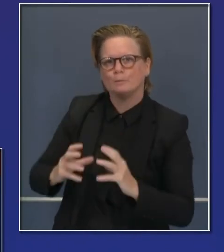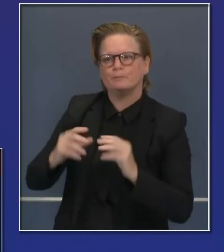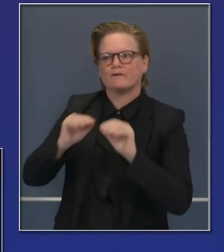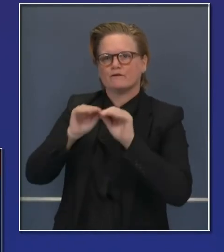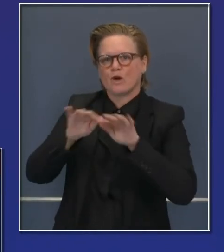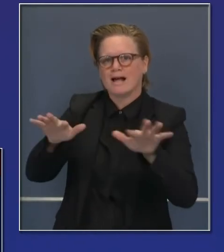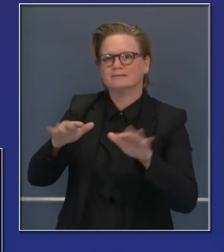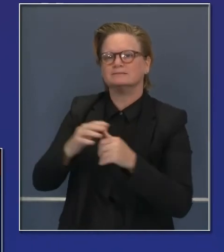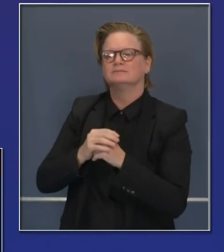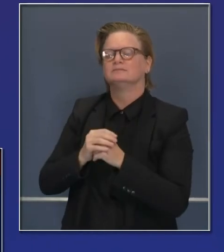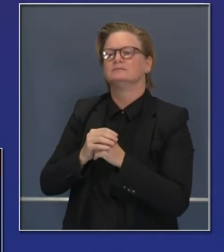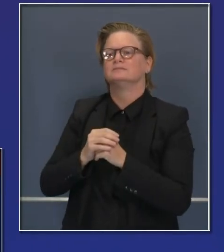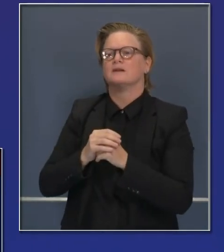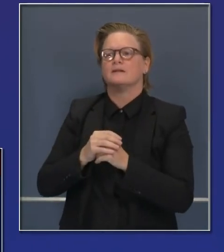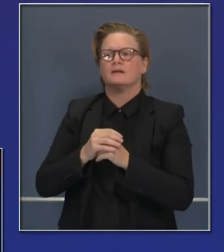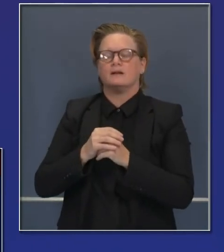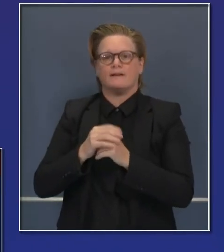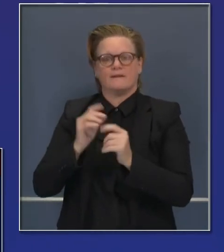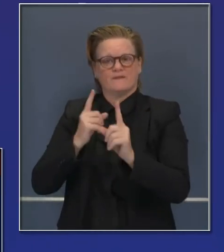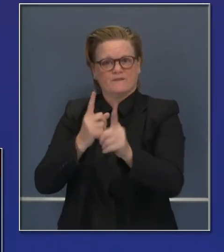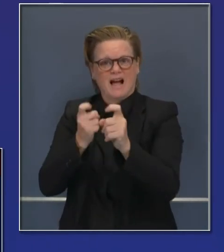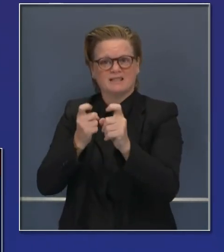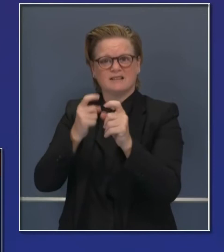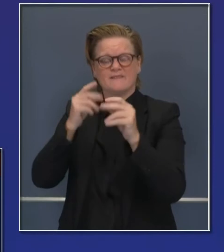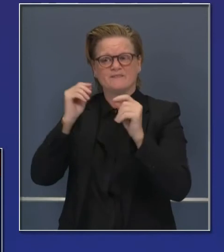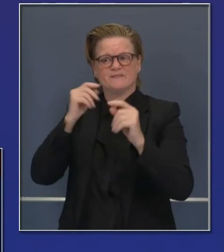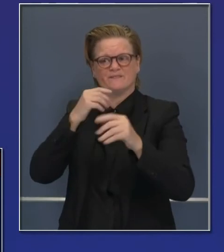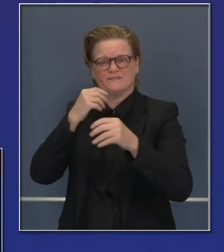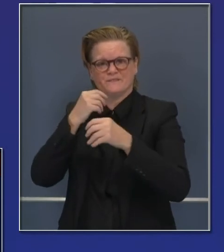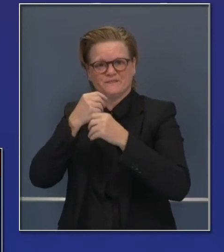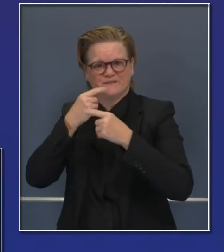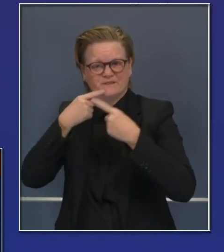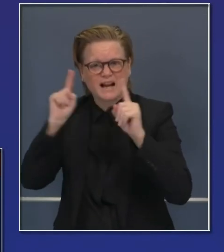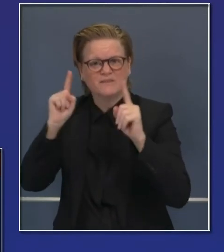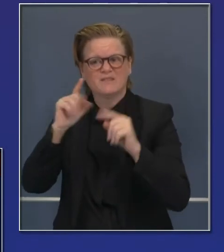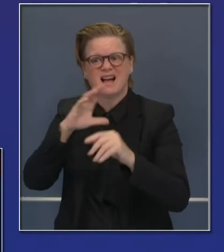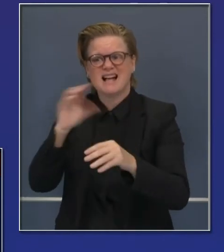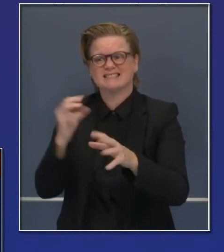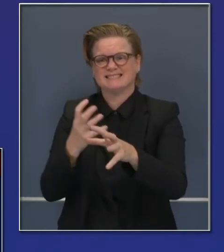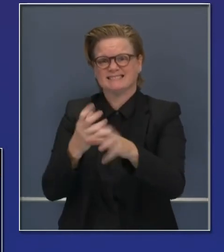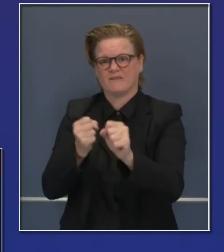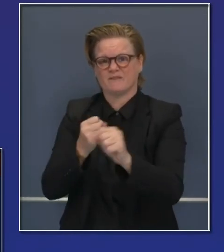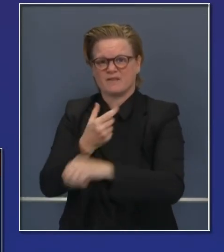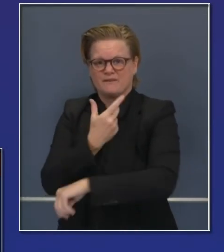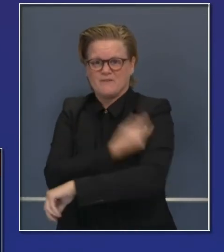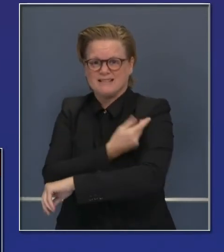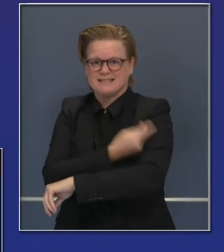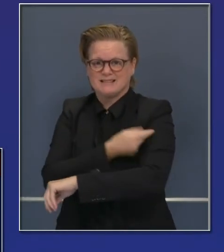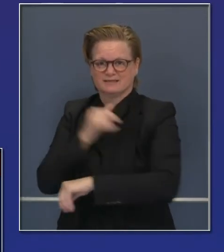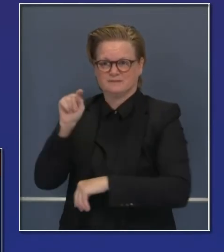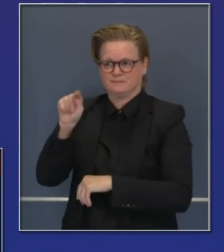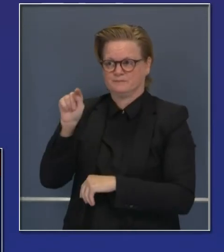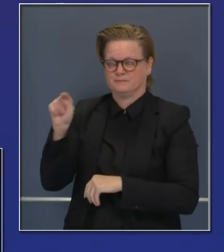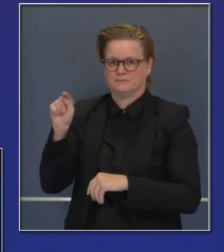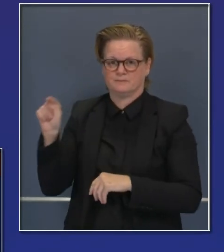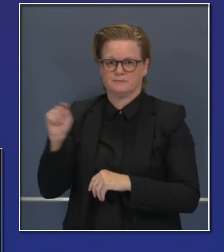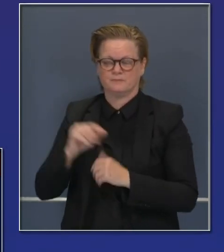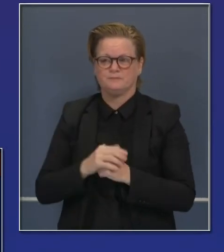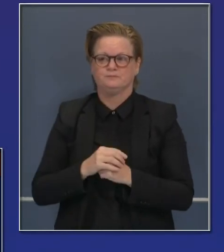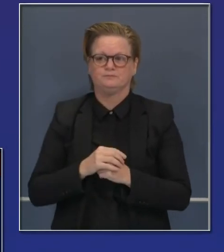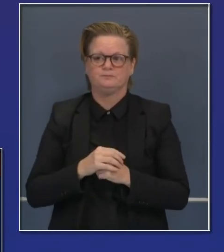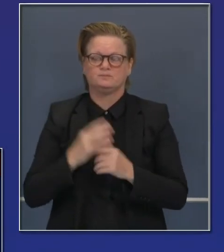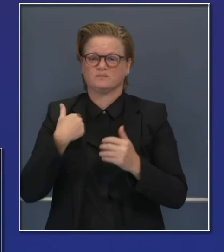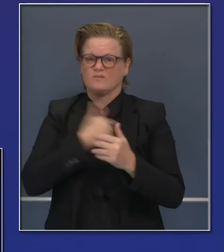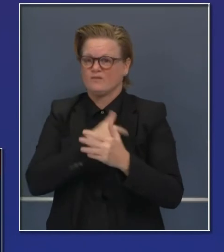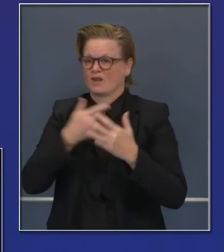and, yes, safety of these vaccines. We have reviewed through our scientific safety committee in concert with Washington